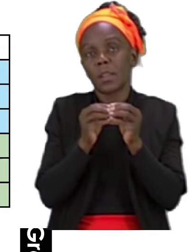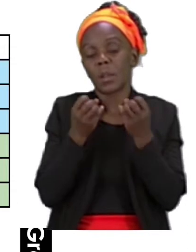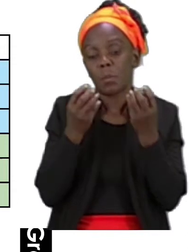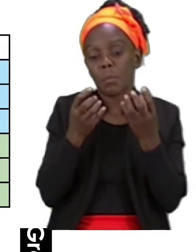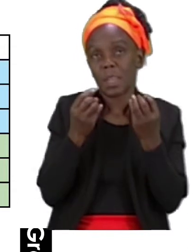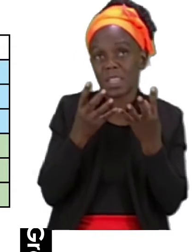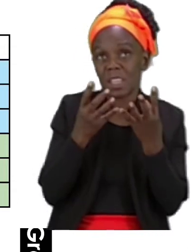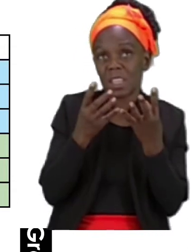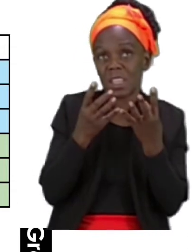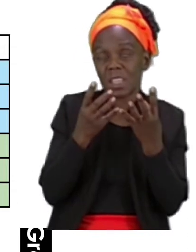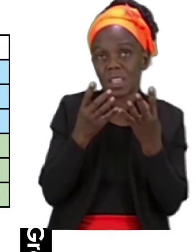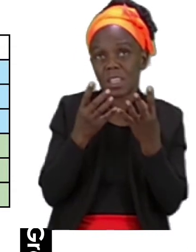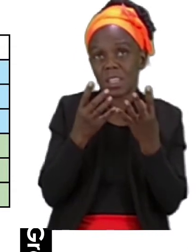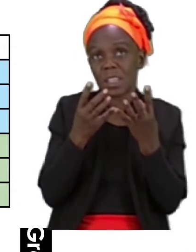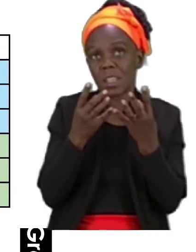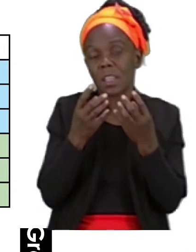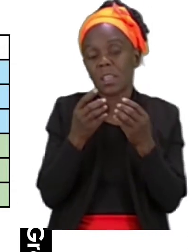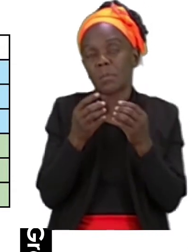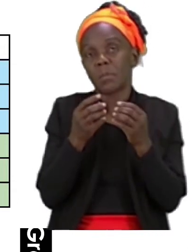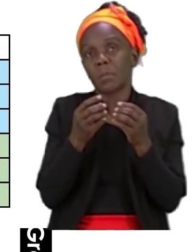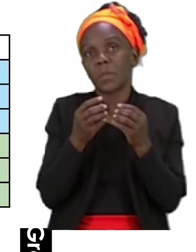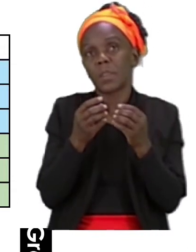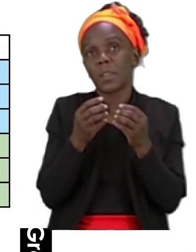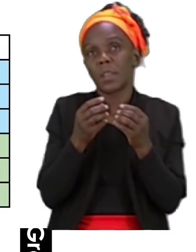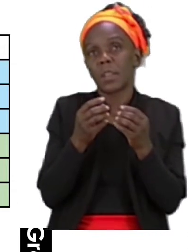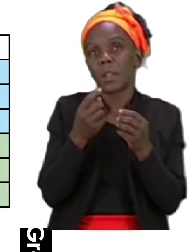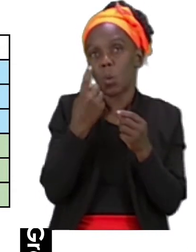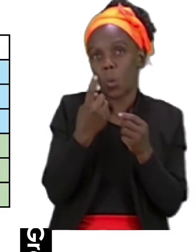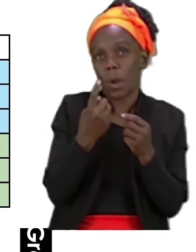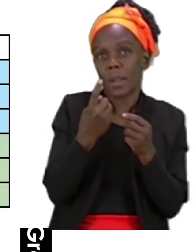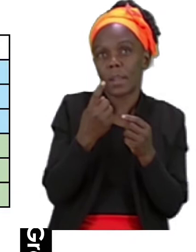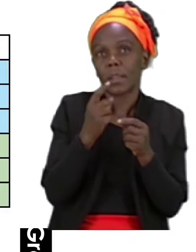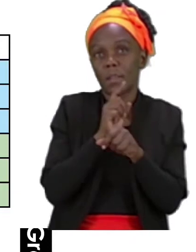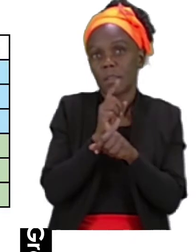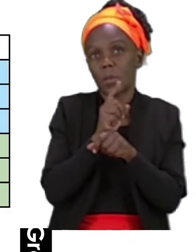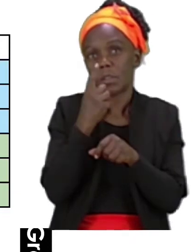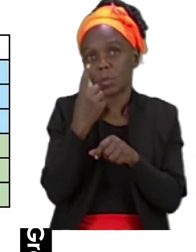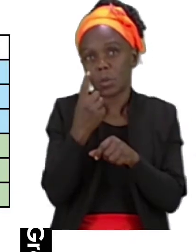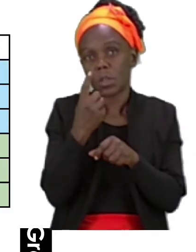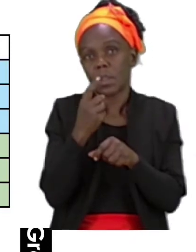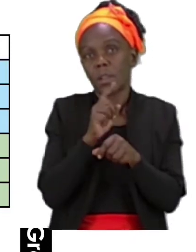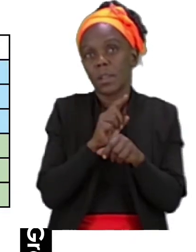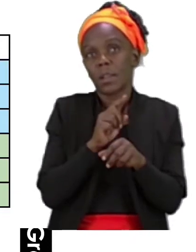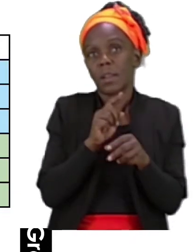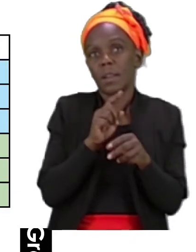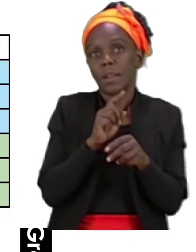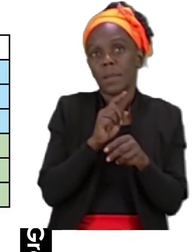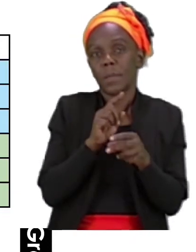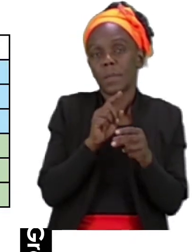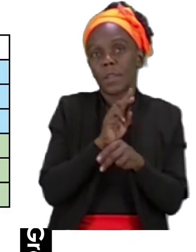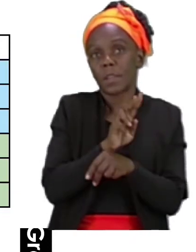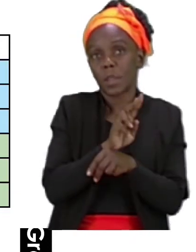plural, which means two or more. So when you see blue, that is for